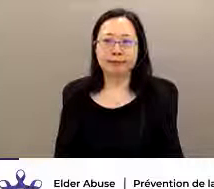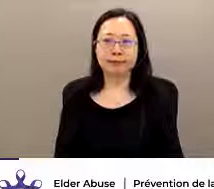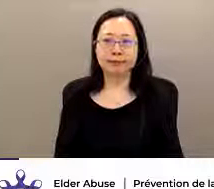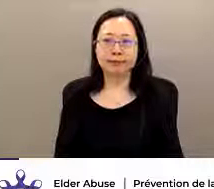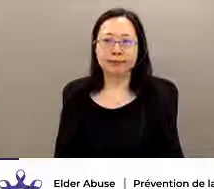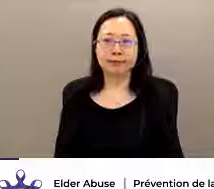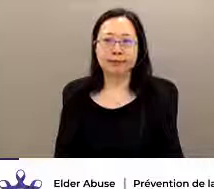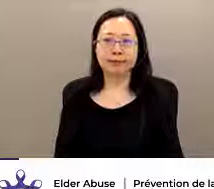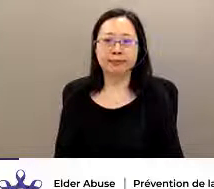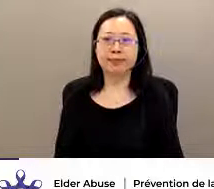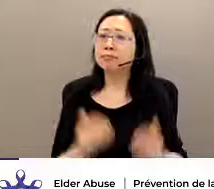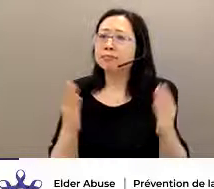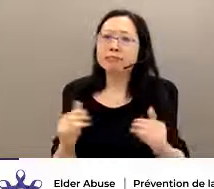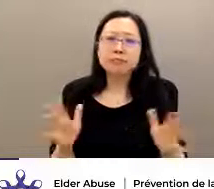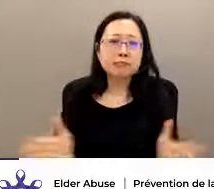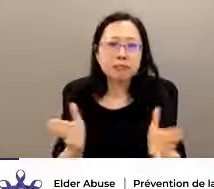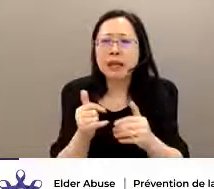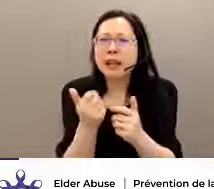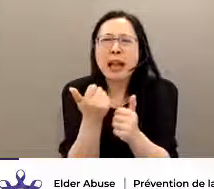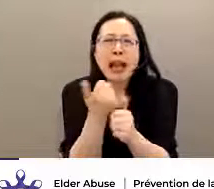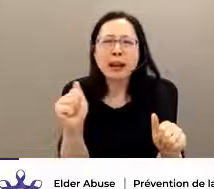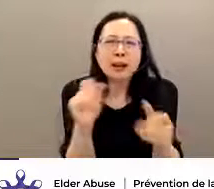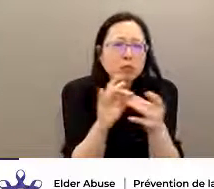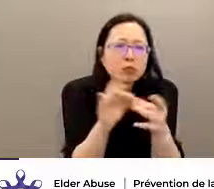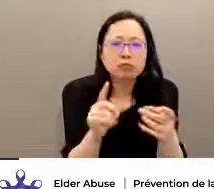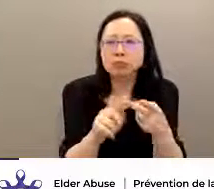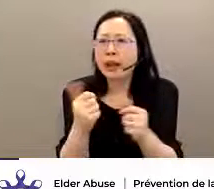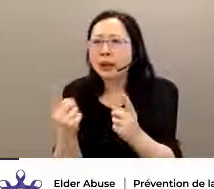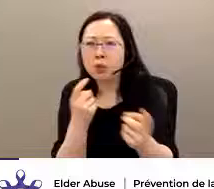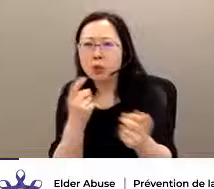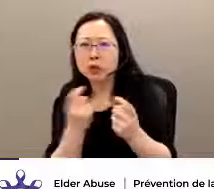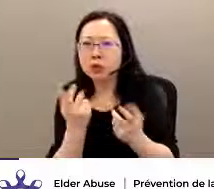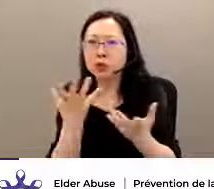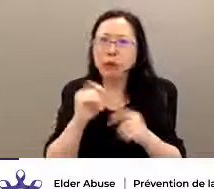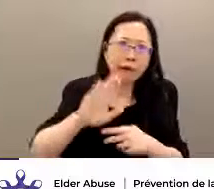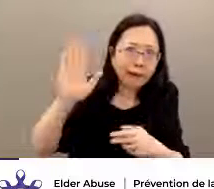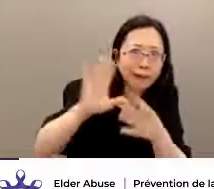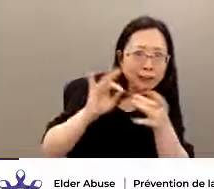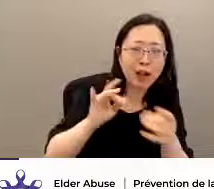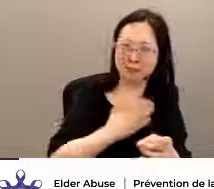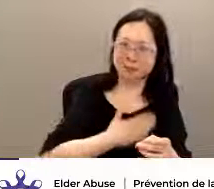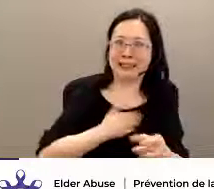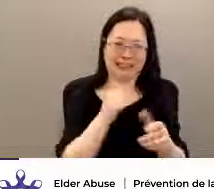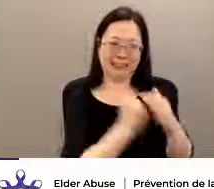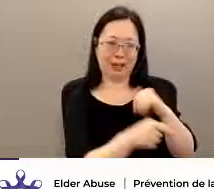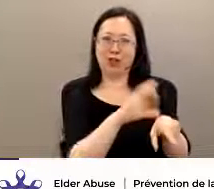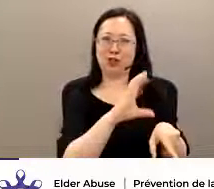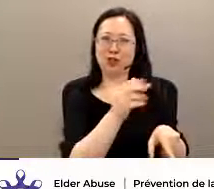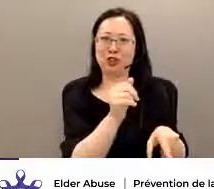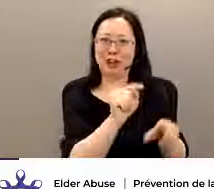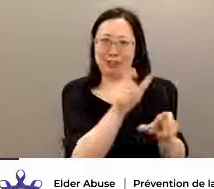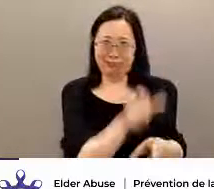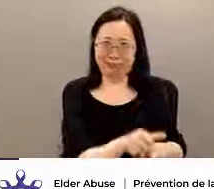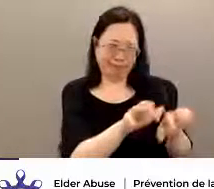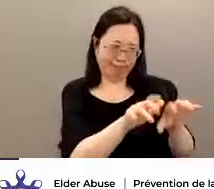Just encourage you, if you have any questions or comments or just want to give a shout out, you can please post those in the chat box. If you